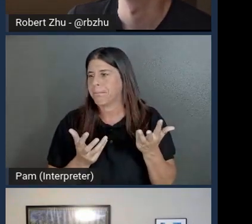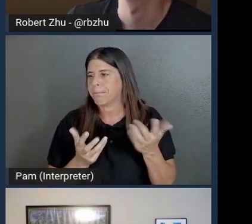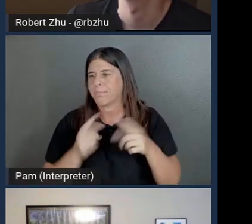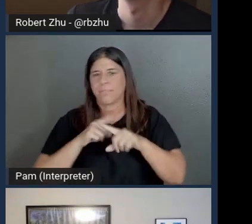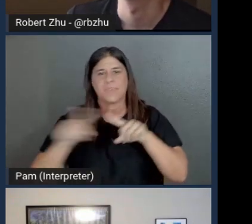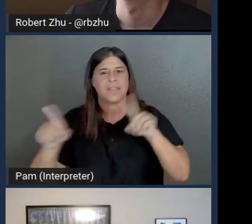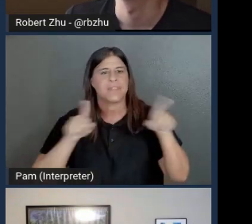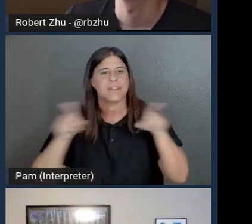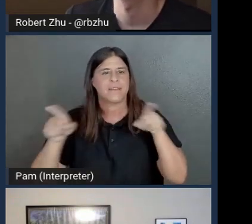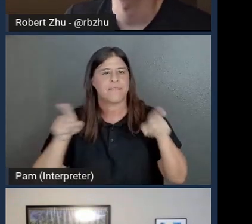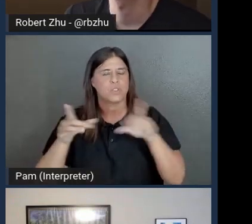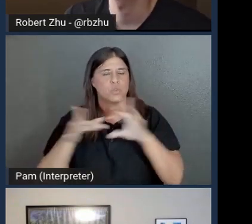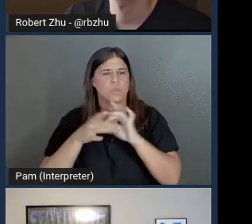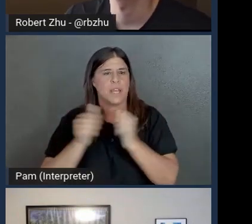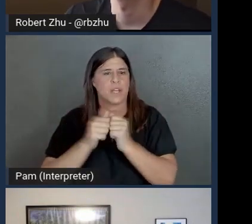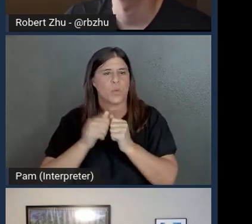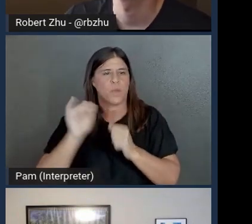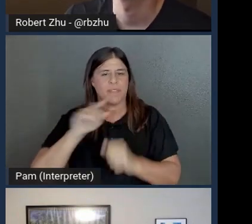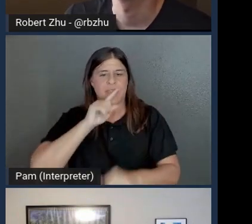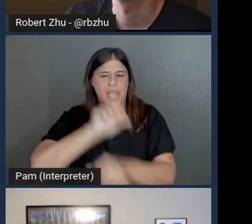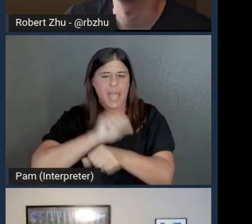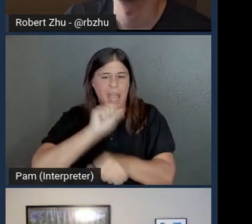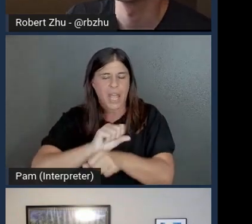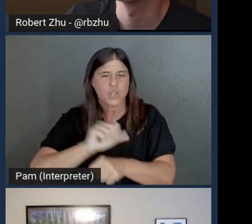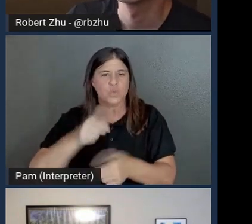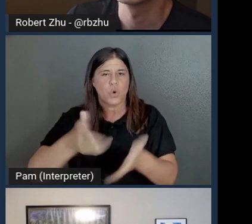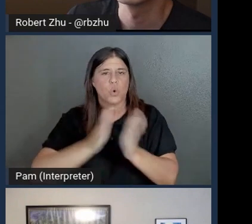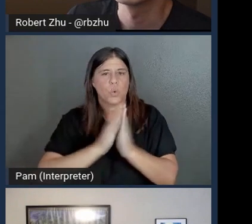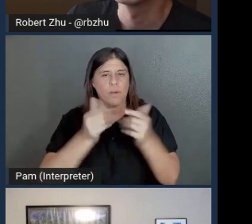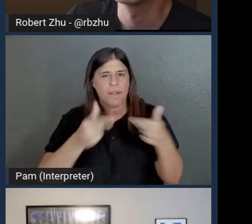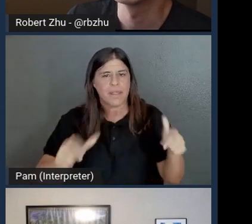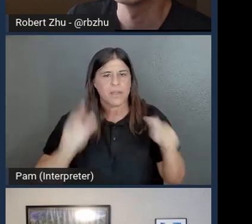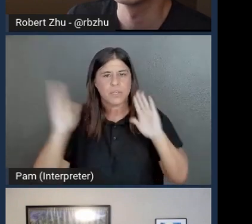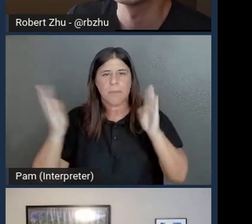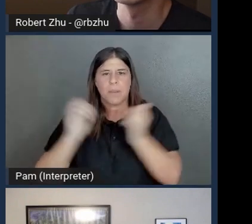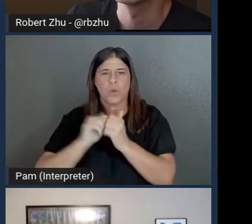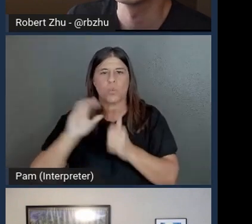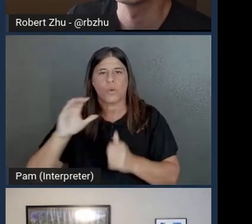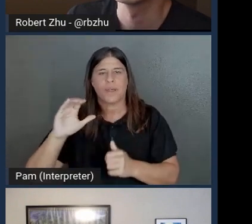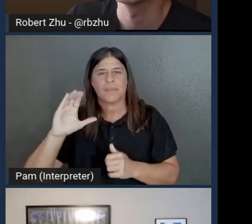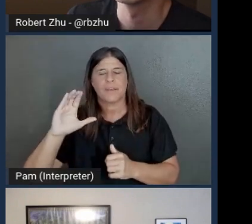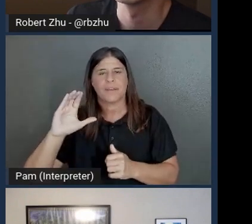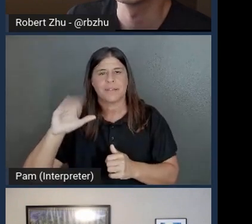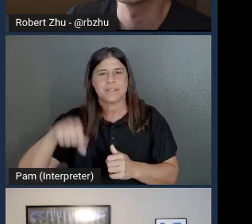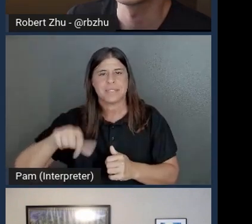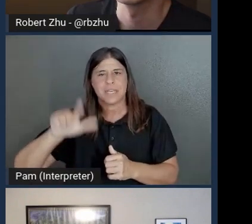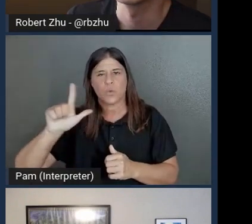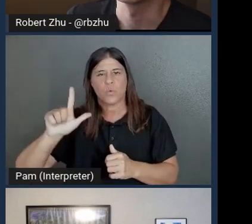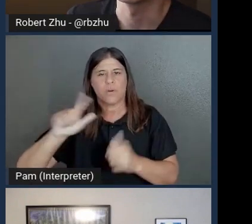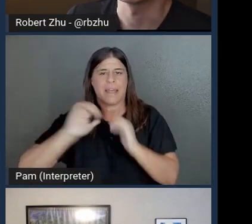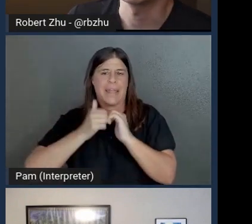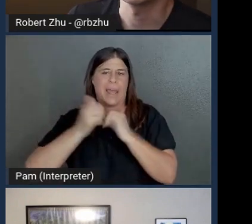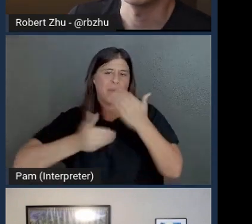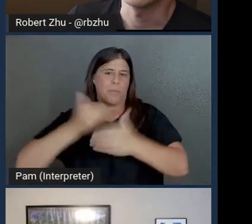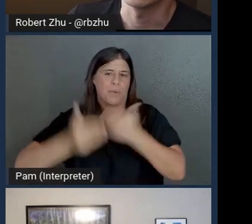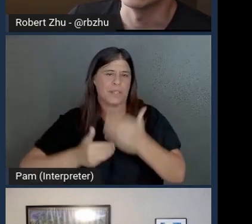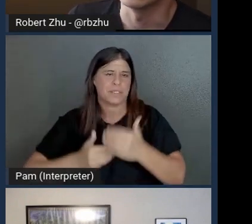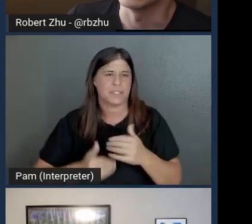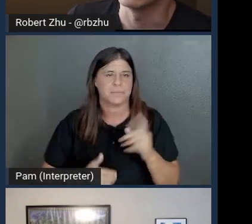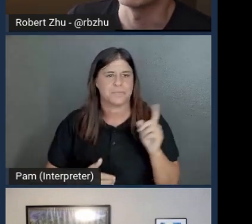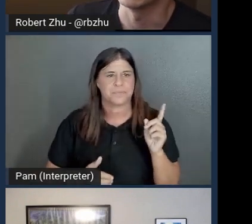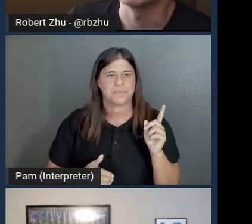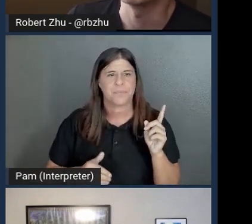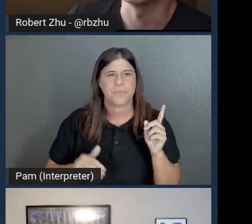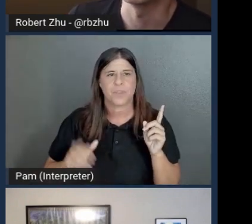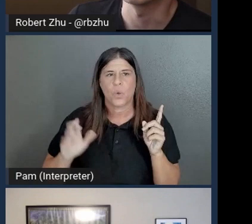in the actual query languages look like compared to, SQL, and how they're kind of processed. So quick question here,